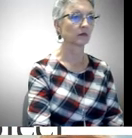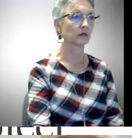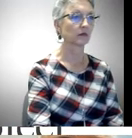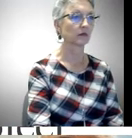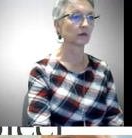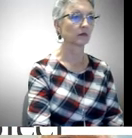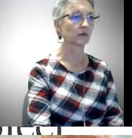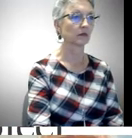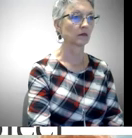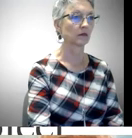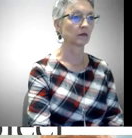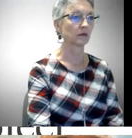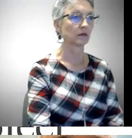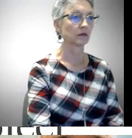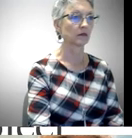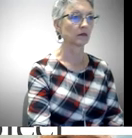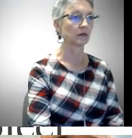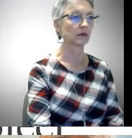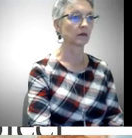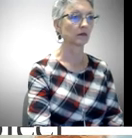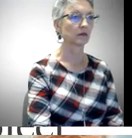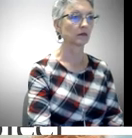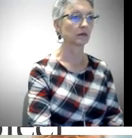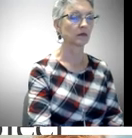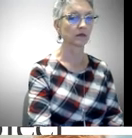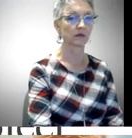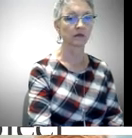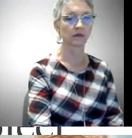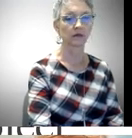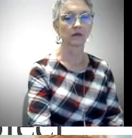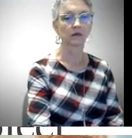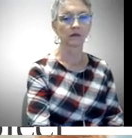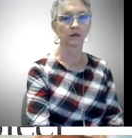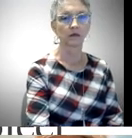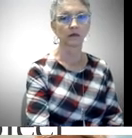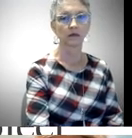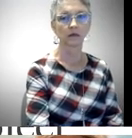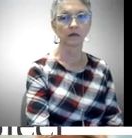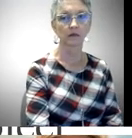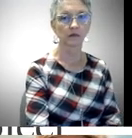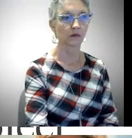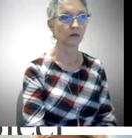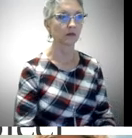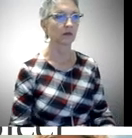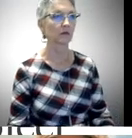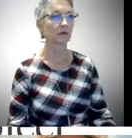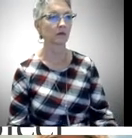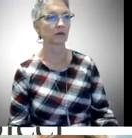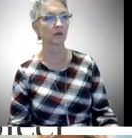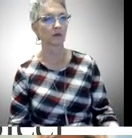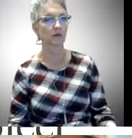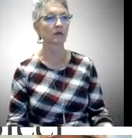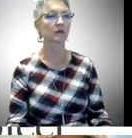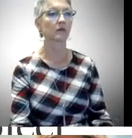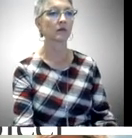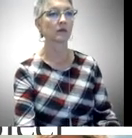pilot which was the first supported decision-making program in the United States. And it